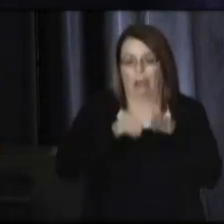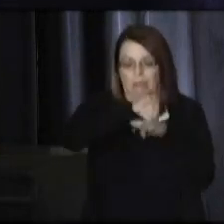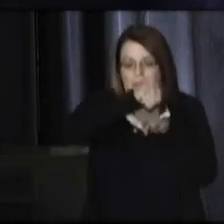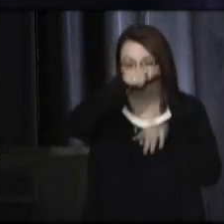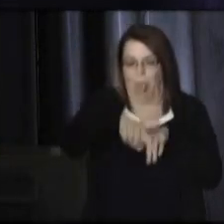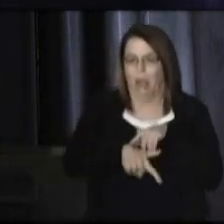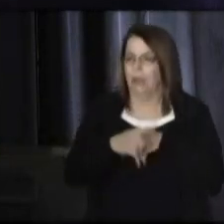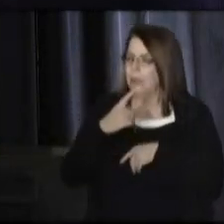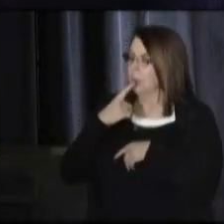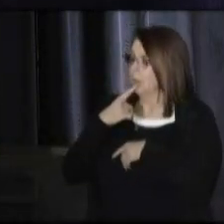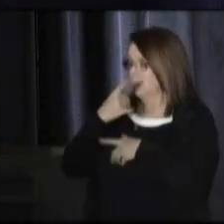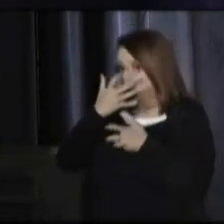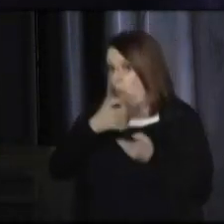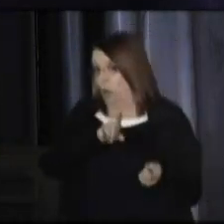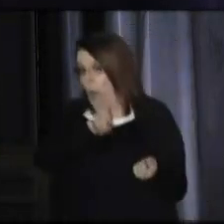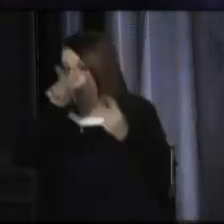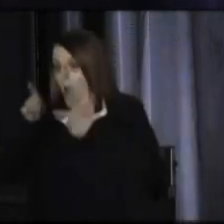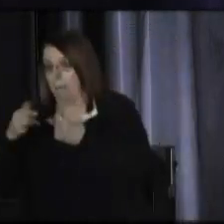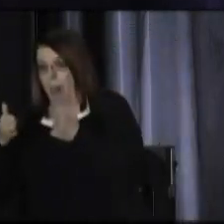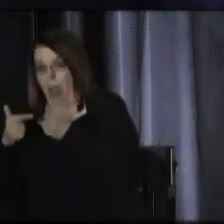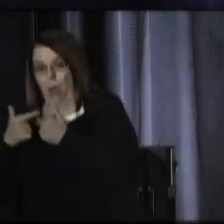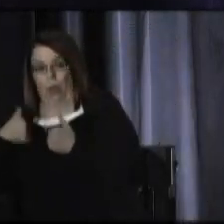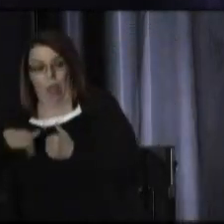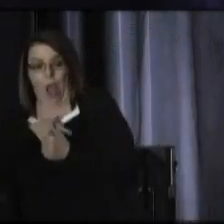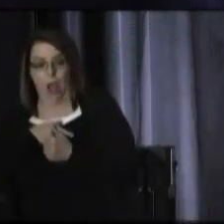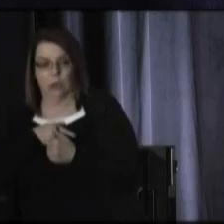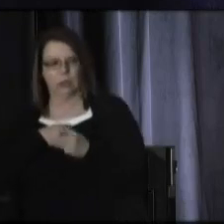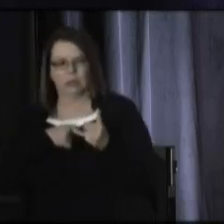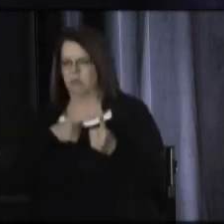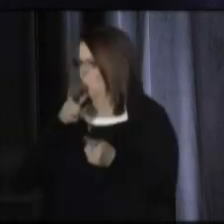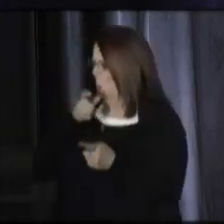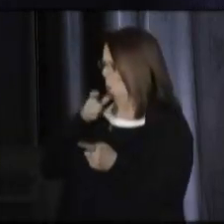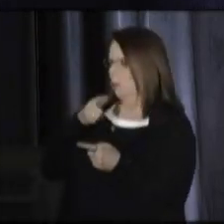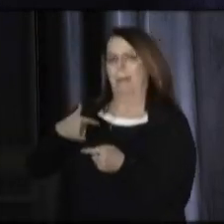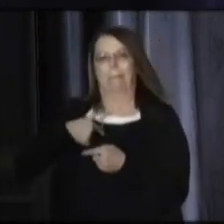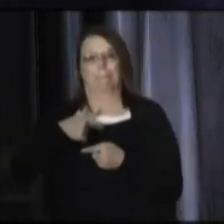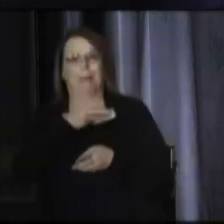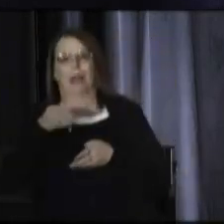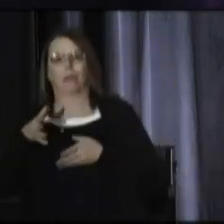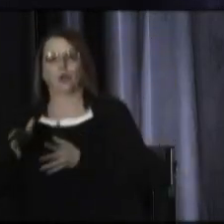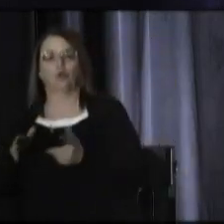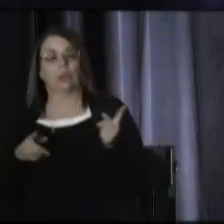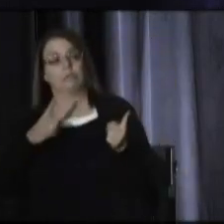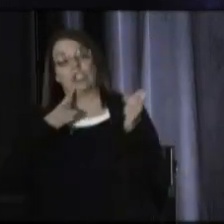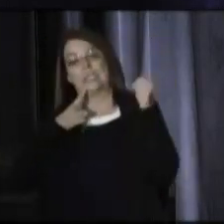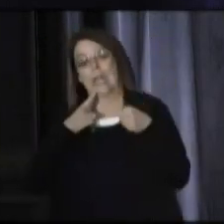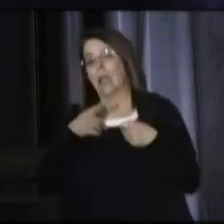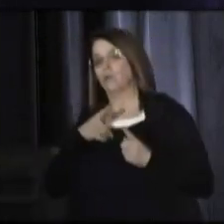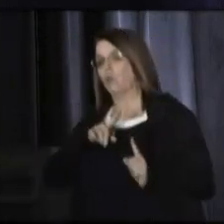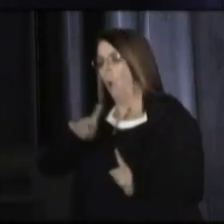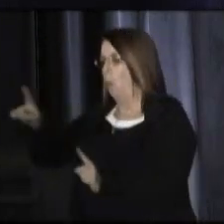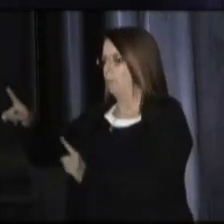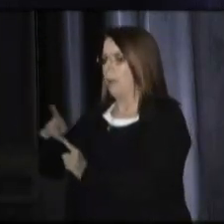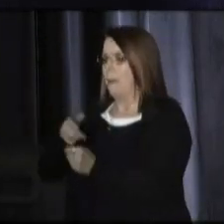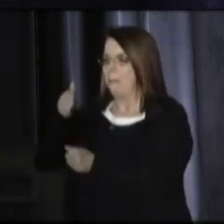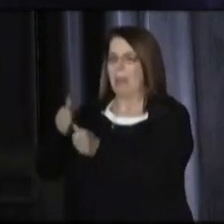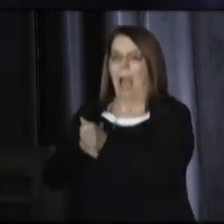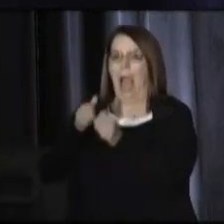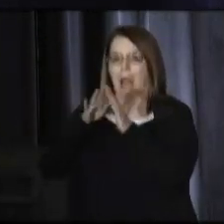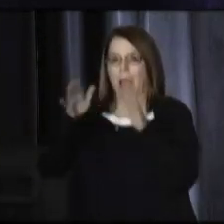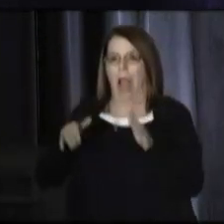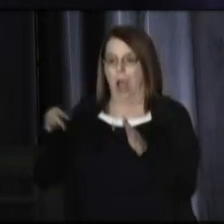her the way a cavity belonged to a tooth. After she finished painting the mailbox, she told me not to come near and smear it, and I